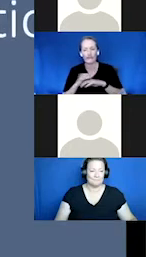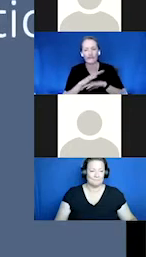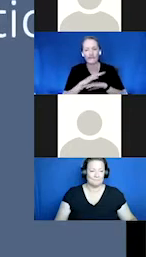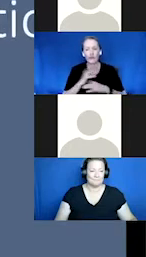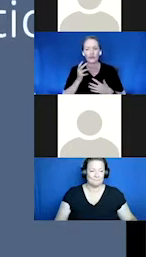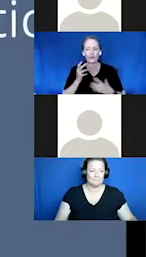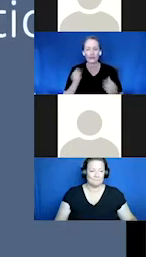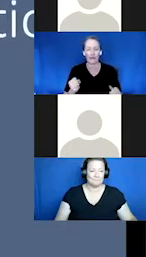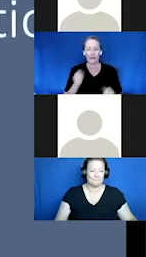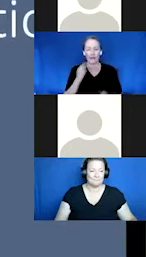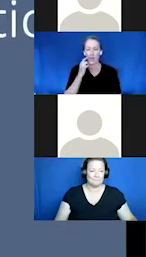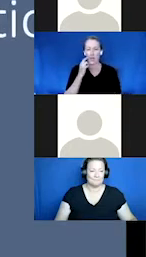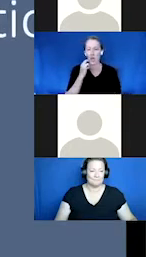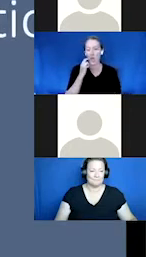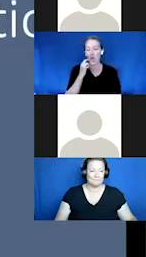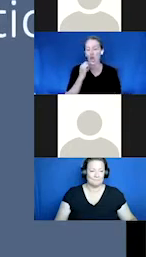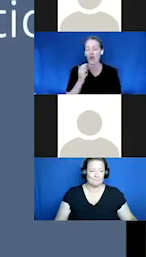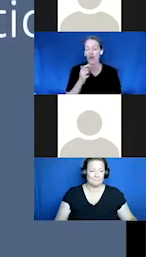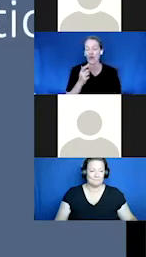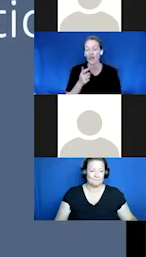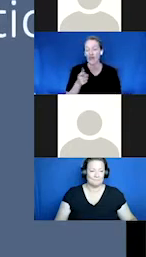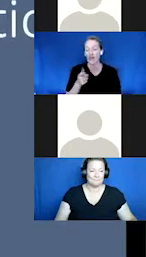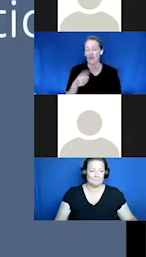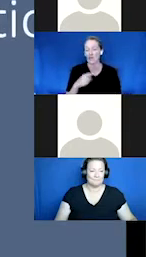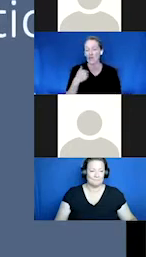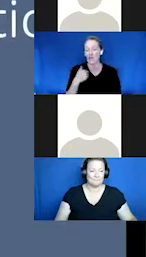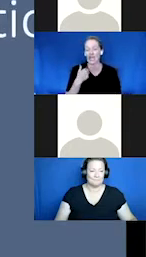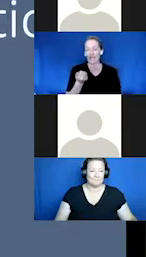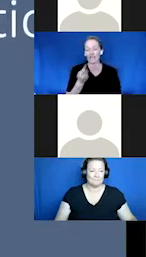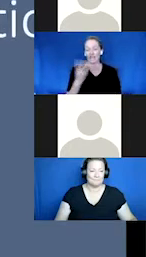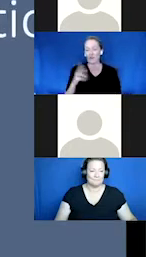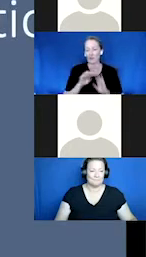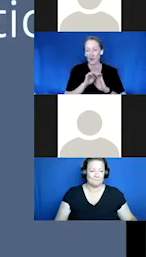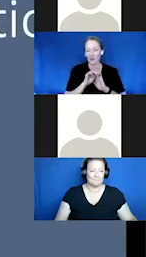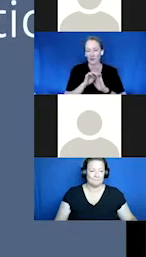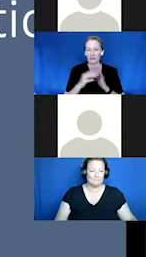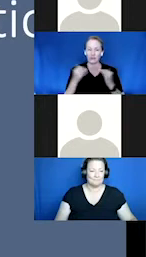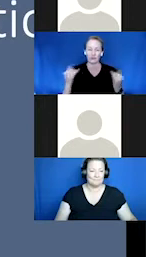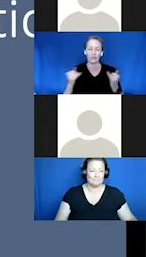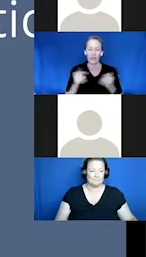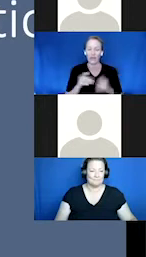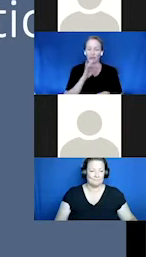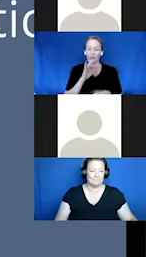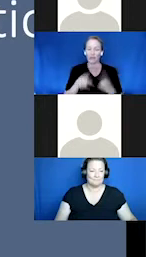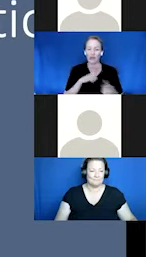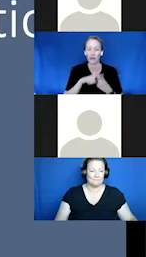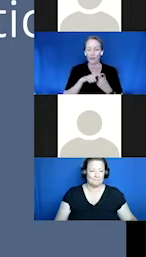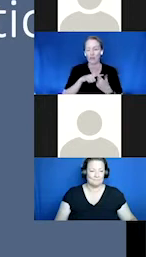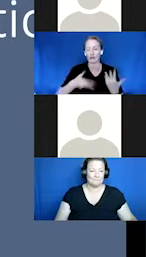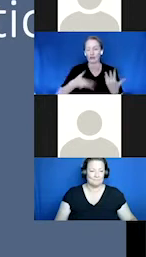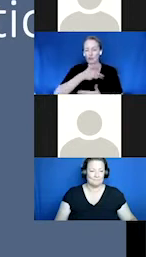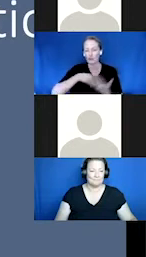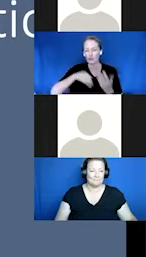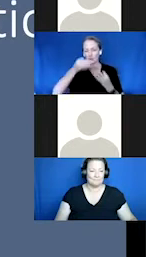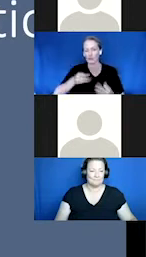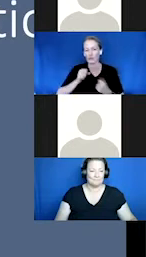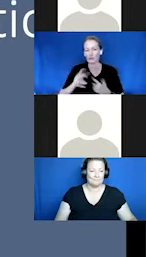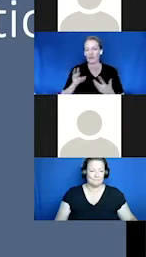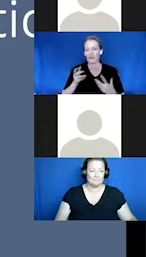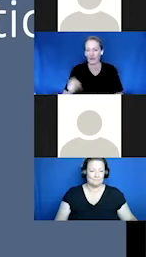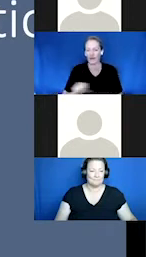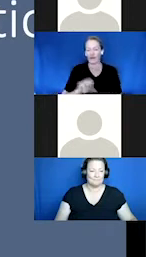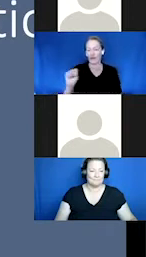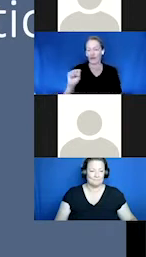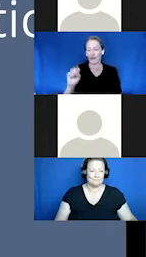models that I've listed for you here. Today, we're going to talk about the social determinants of health model, but there are others that you can research. We